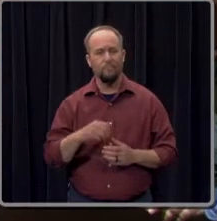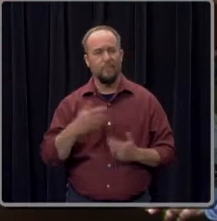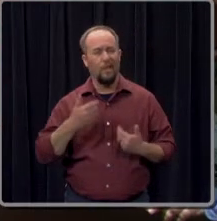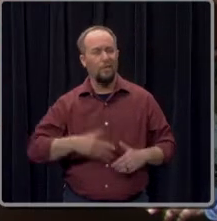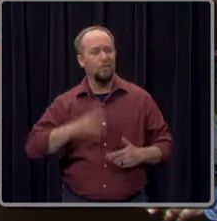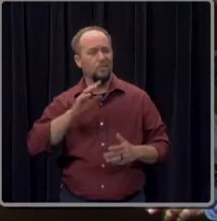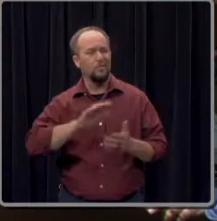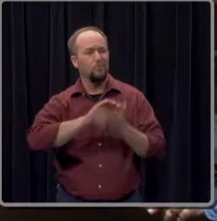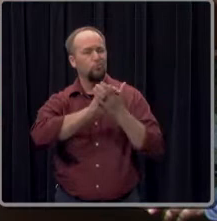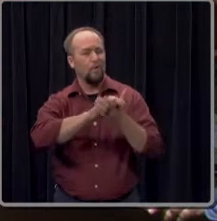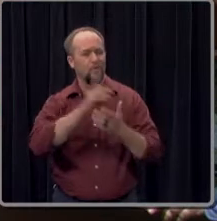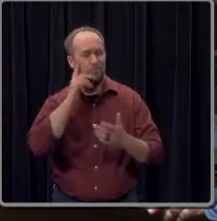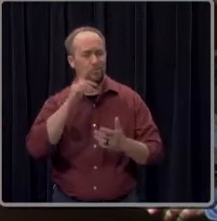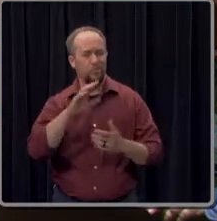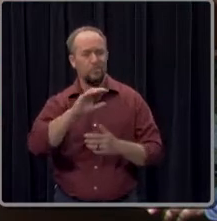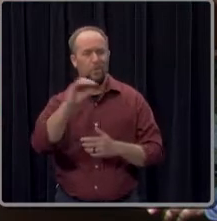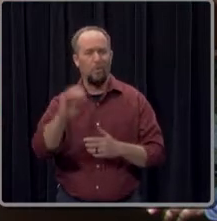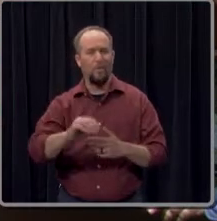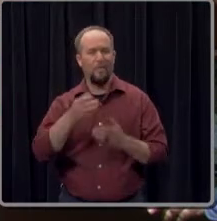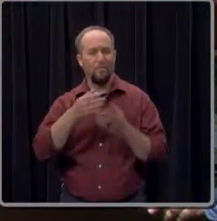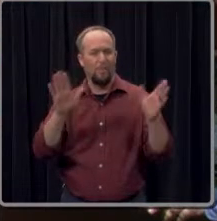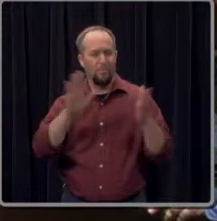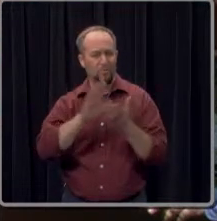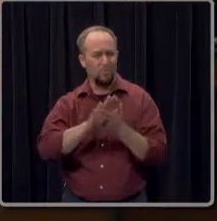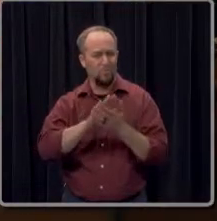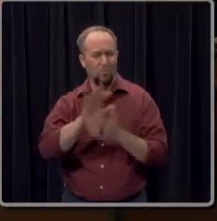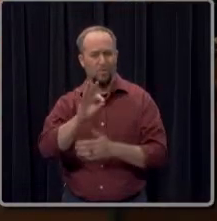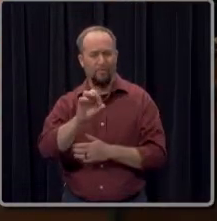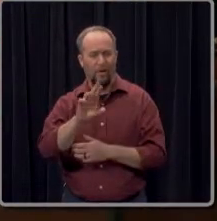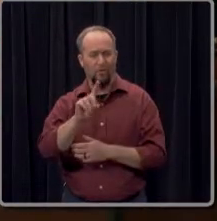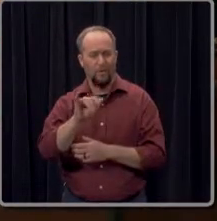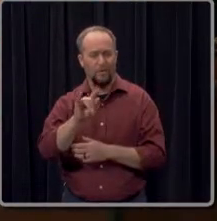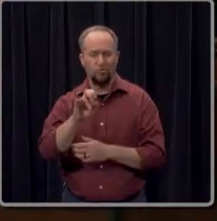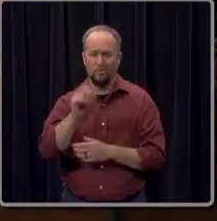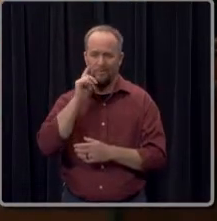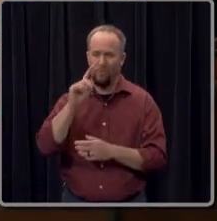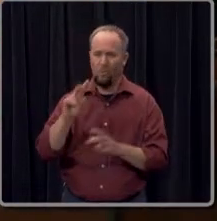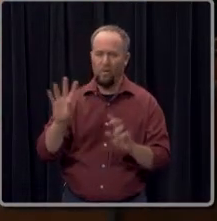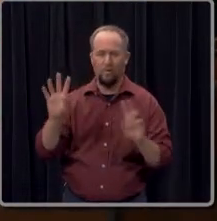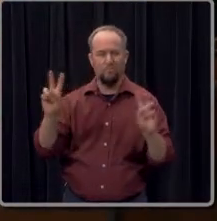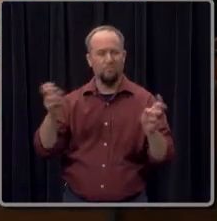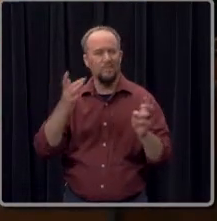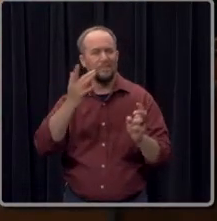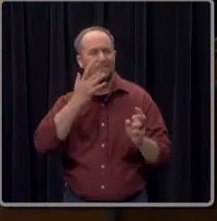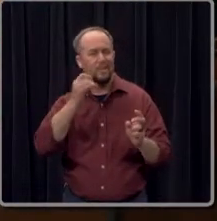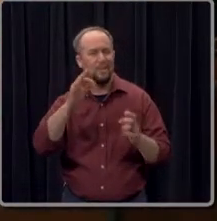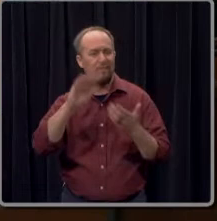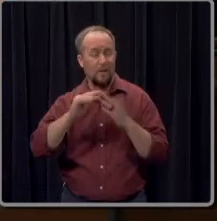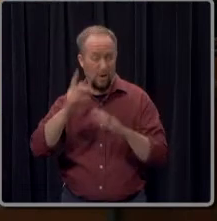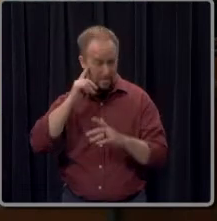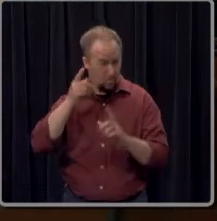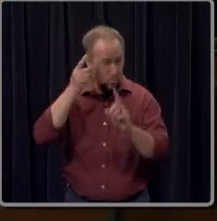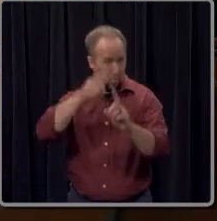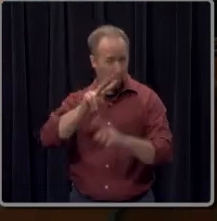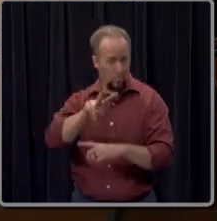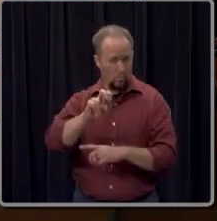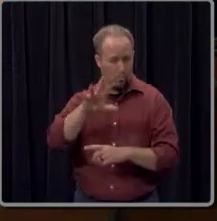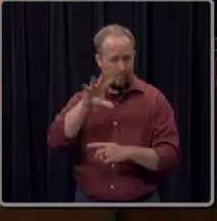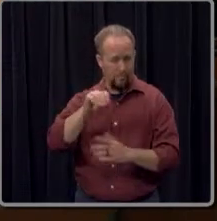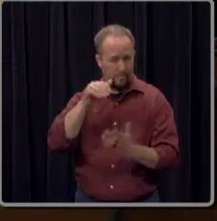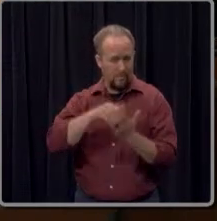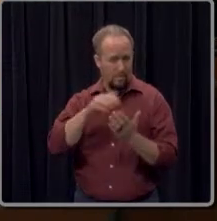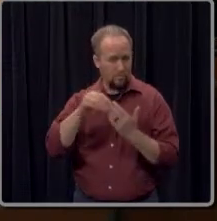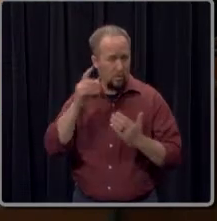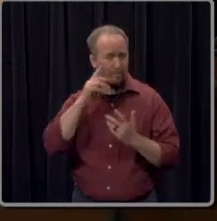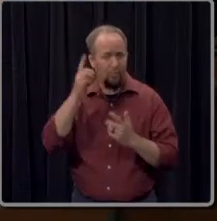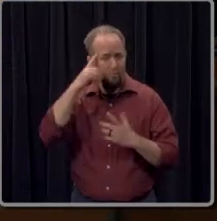the Public School Foundation for their Taste of the Town. I think their goal was $250,000 for mental health for our